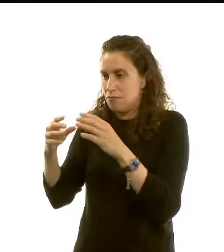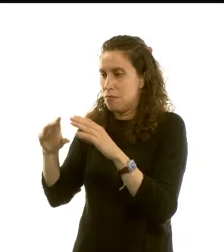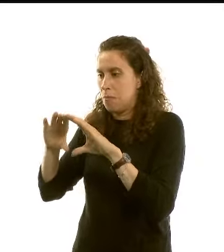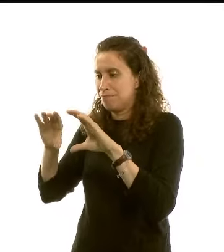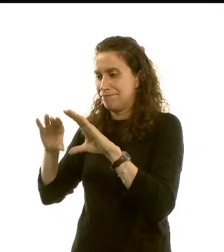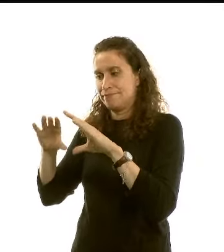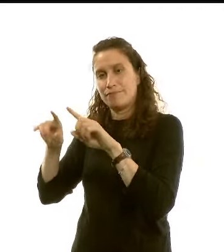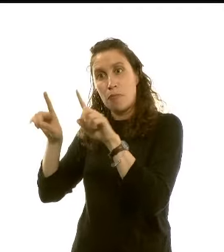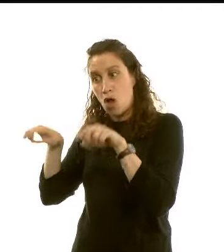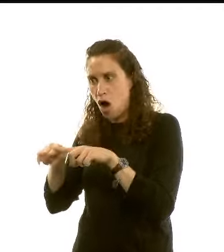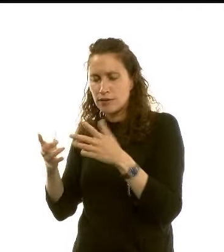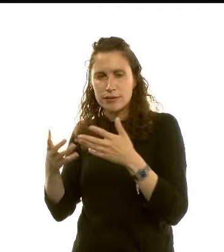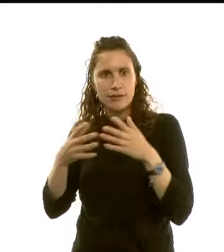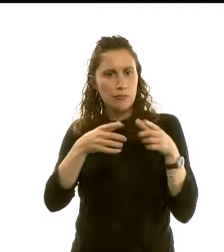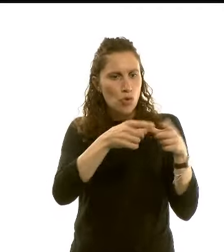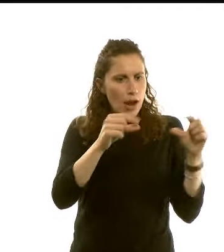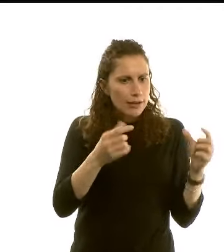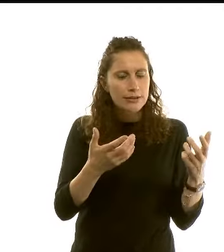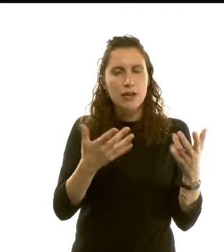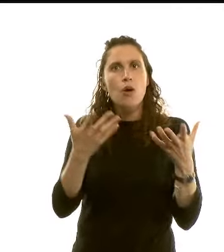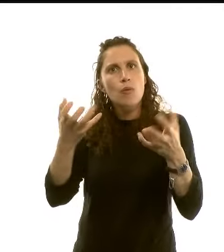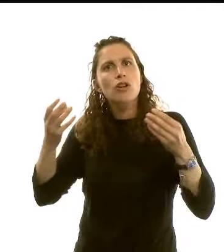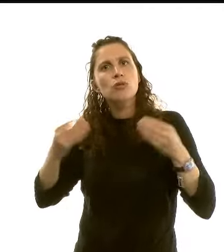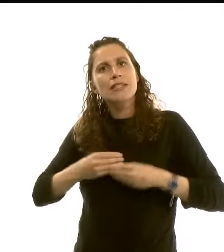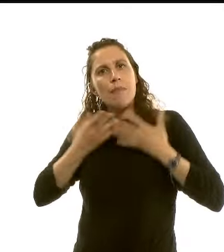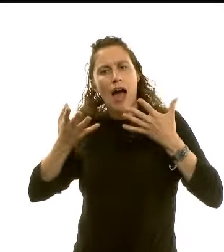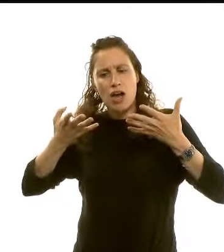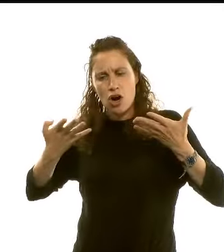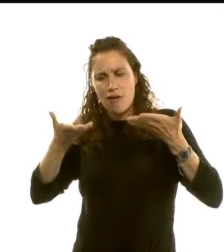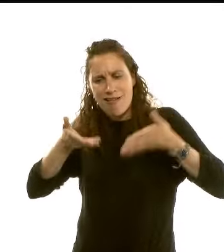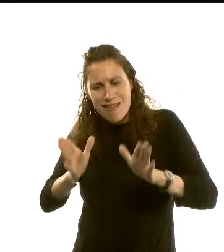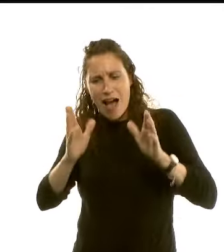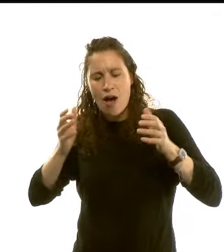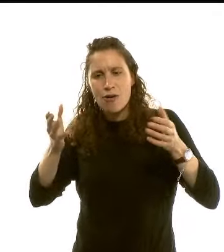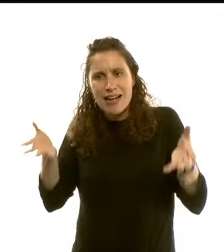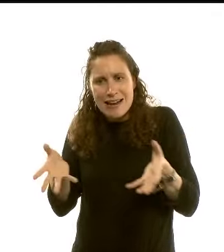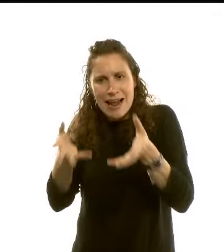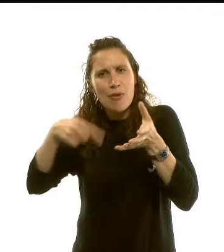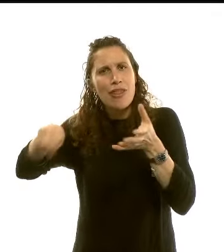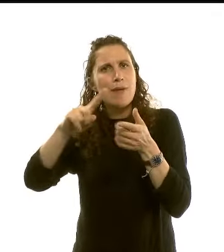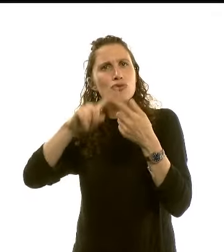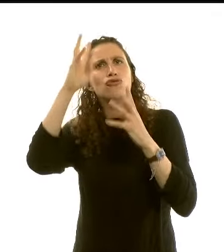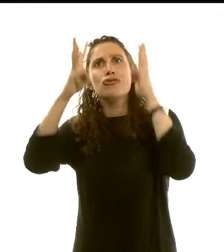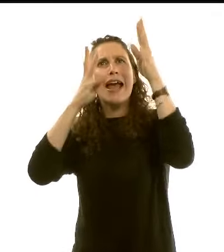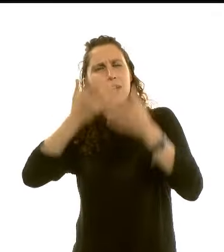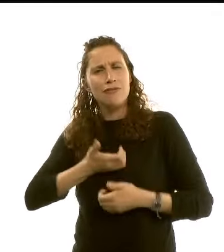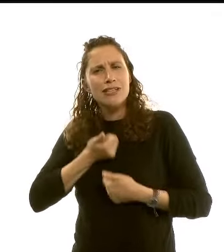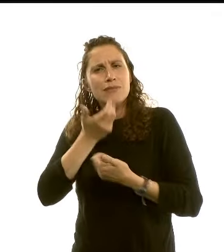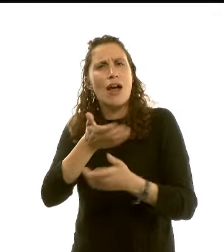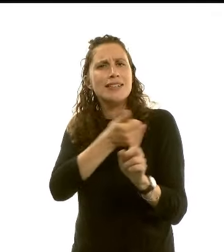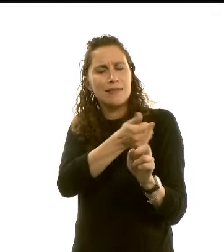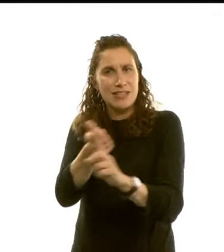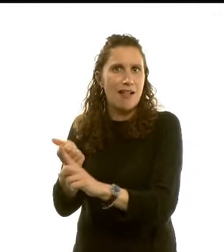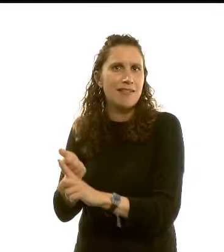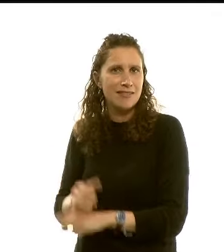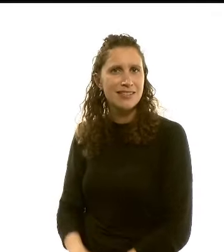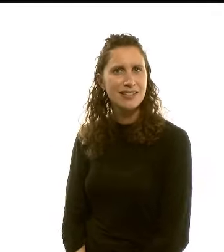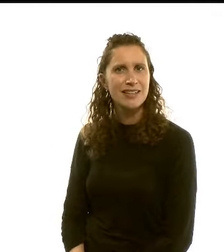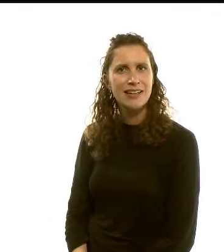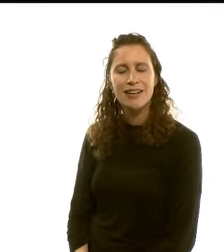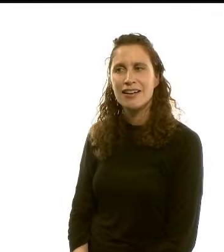want to do is to like inspire and enable everyone to be creative and to express themselves in their own ways. Well, talking of those